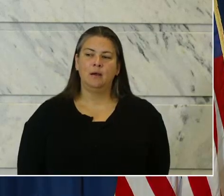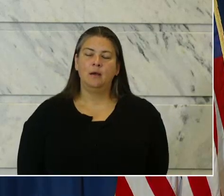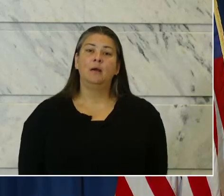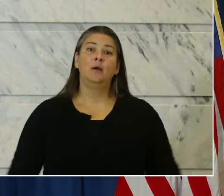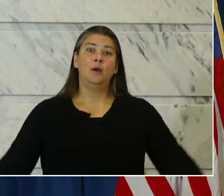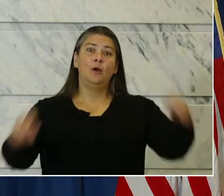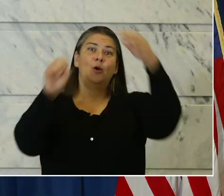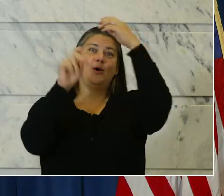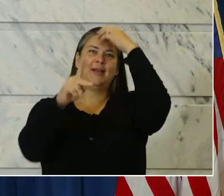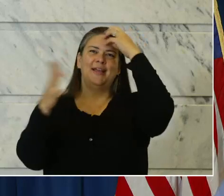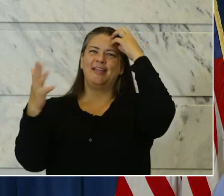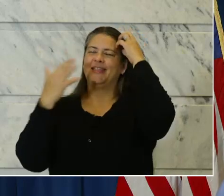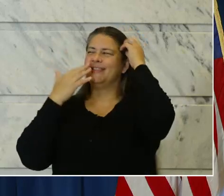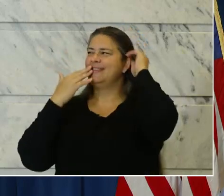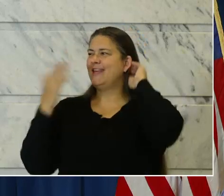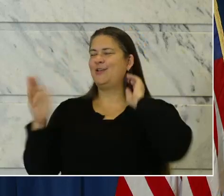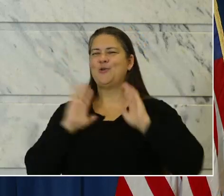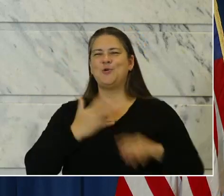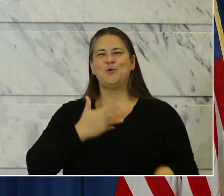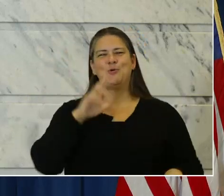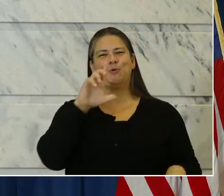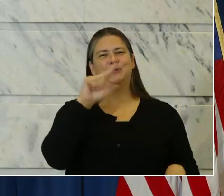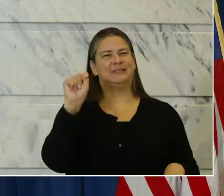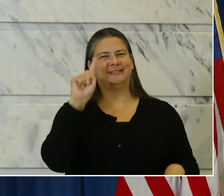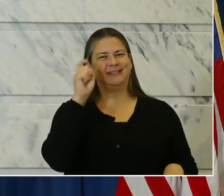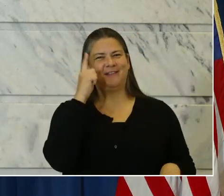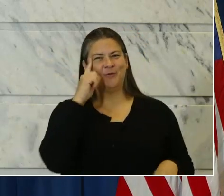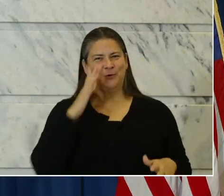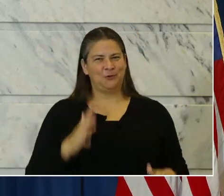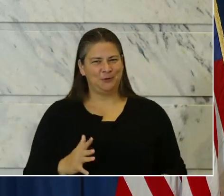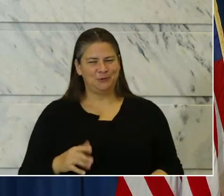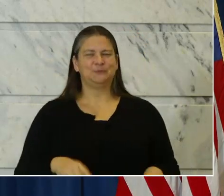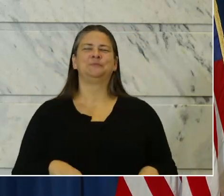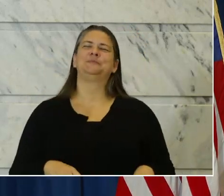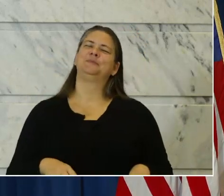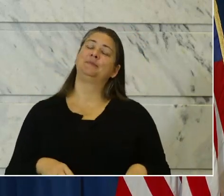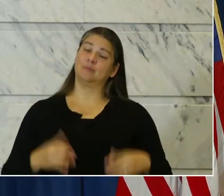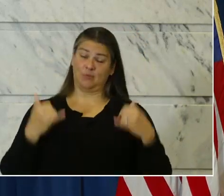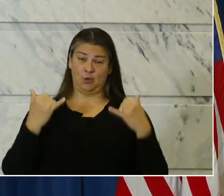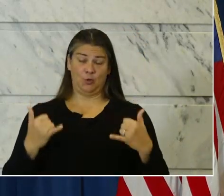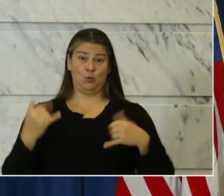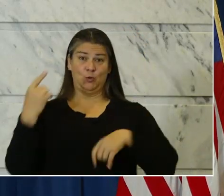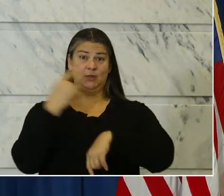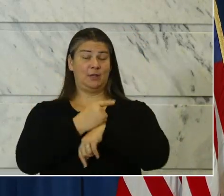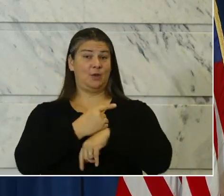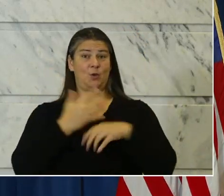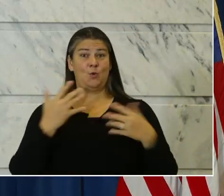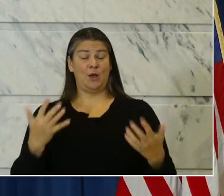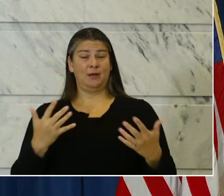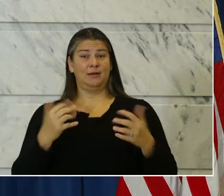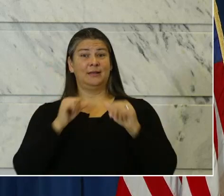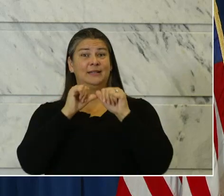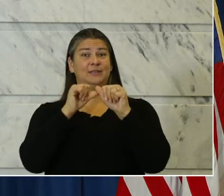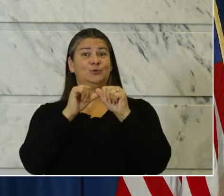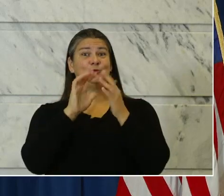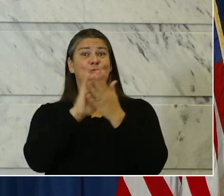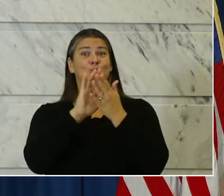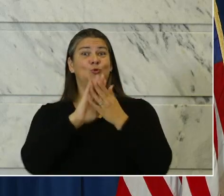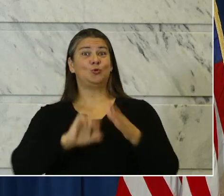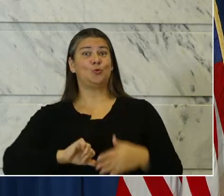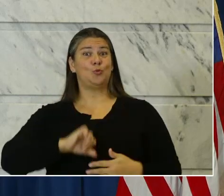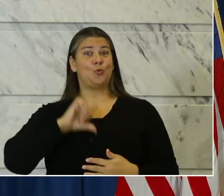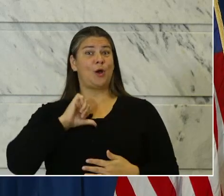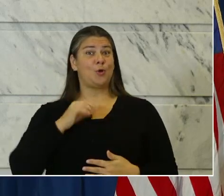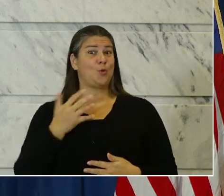All right, thank you to our Lieutenant Governor. And today, continuing school pride here in the Commonwealth,